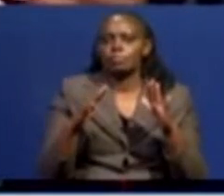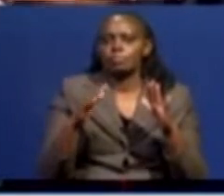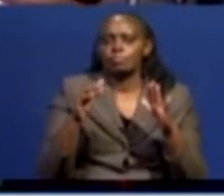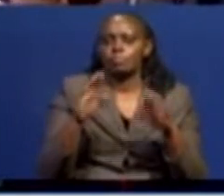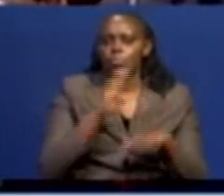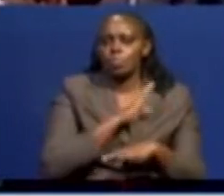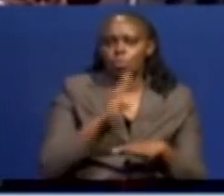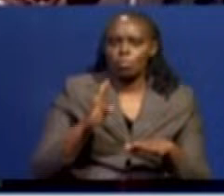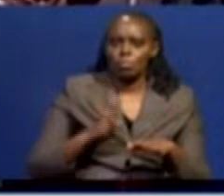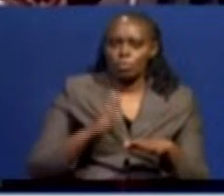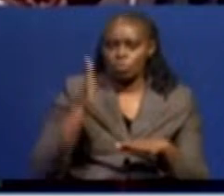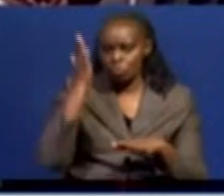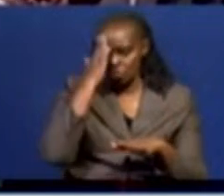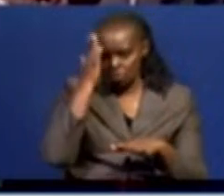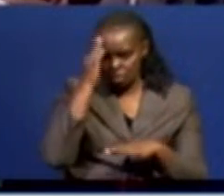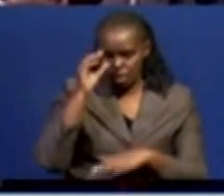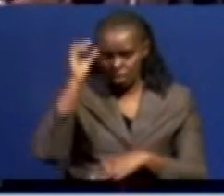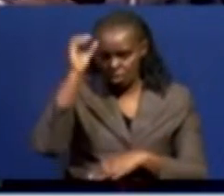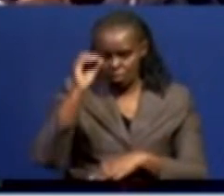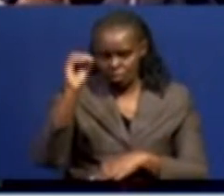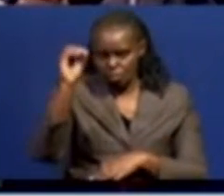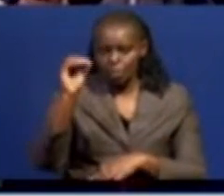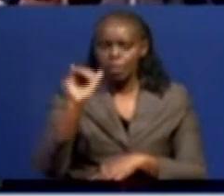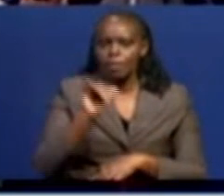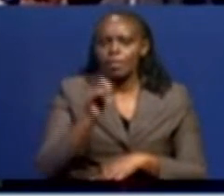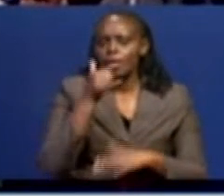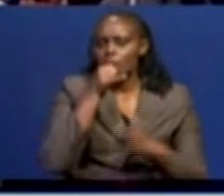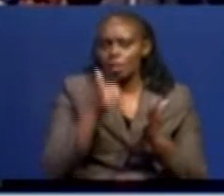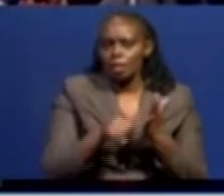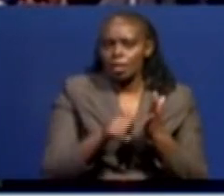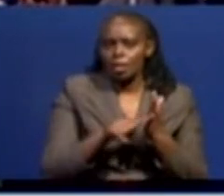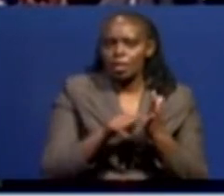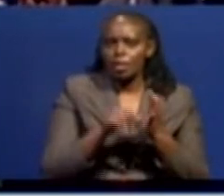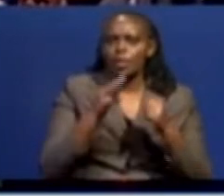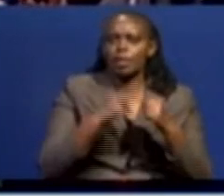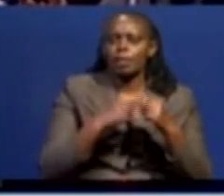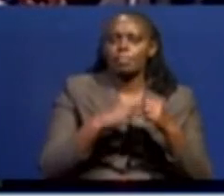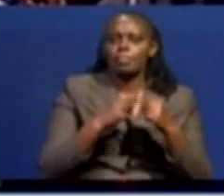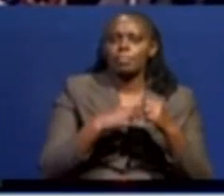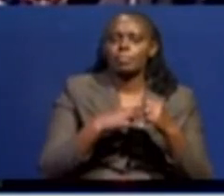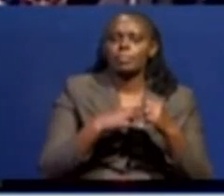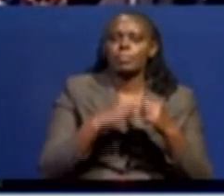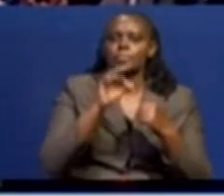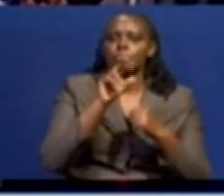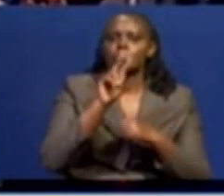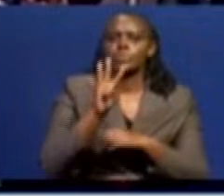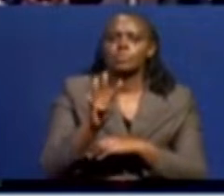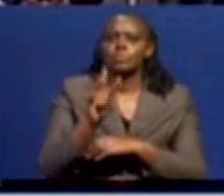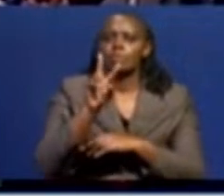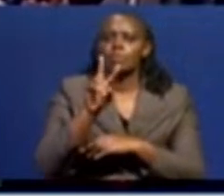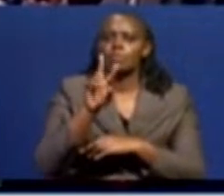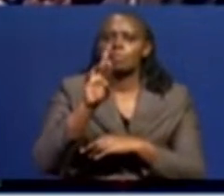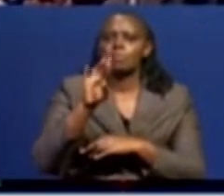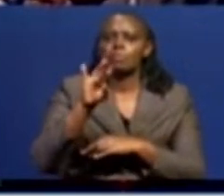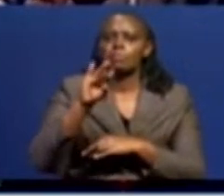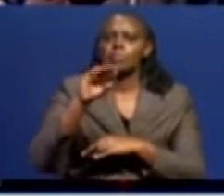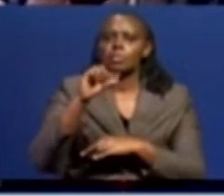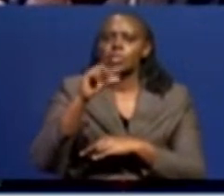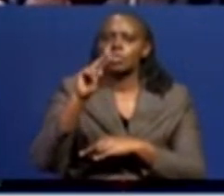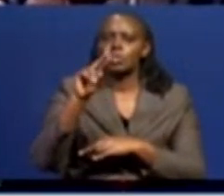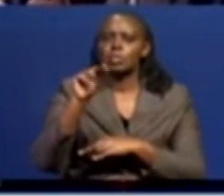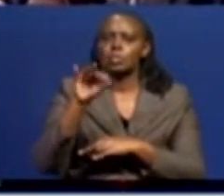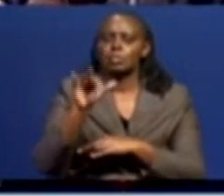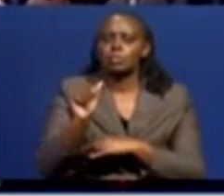conclusion, it is the board's considered opinion that your letter dated 8 March 2024 to Ms.